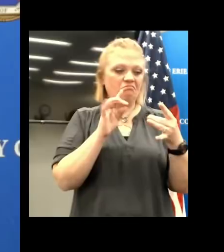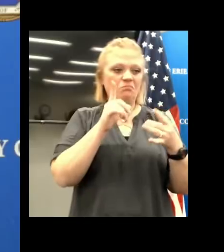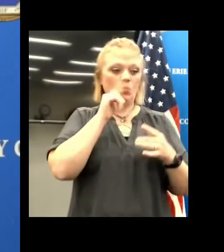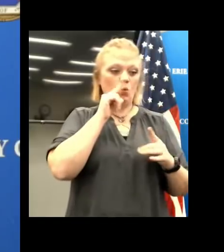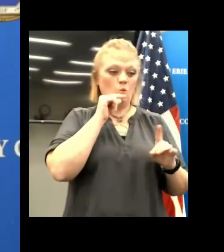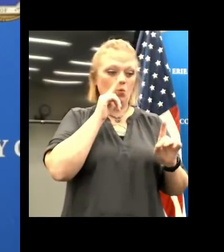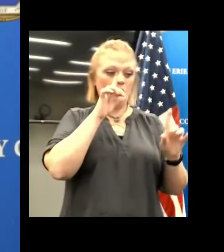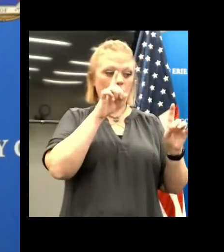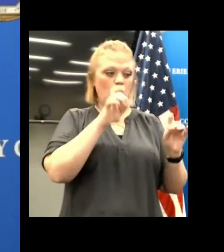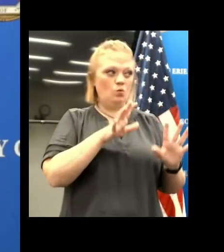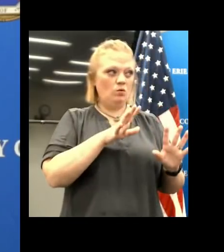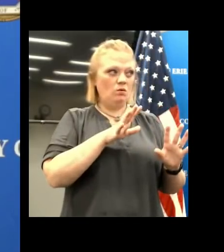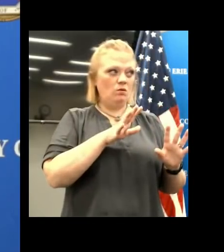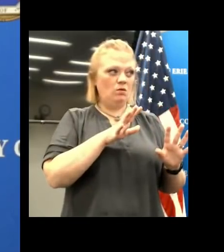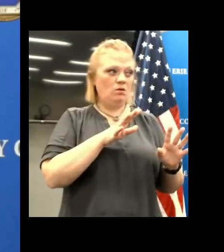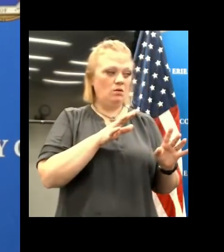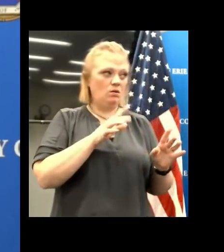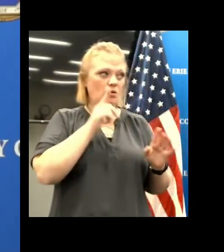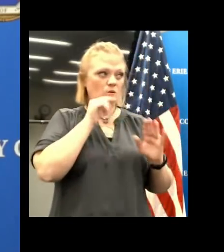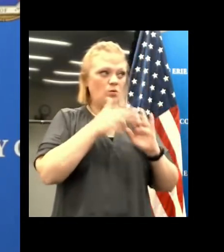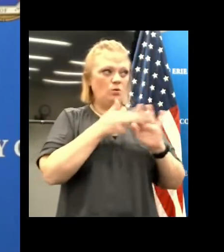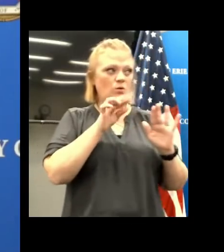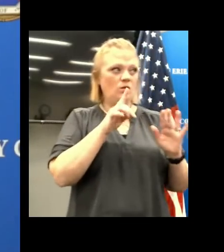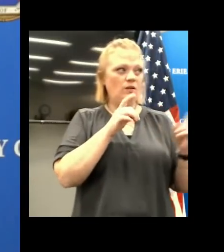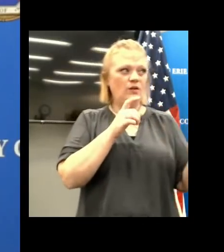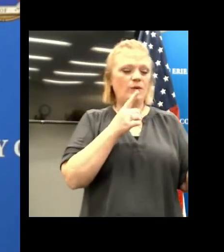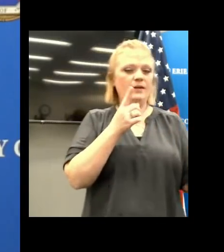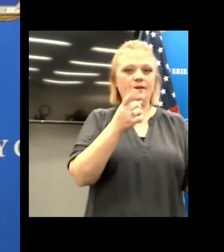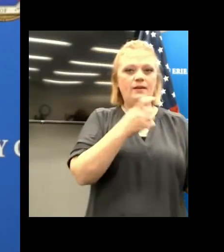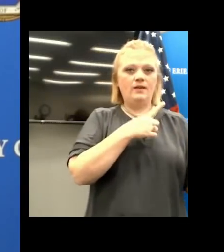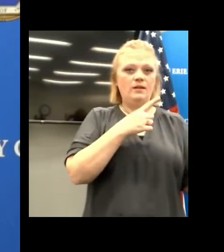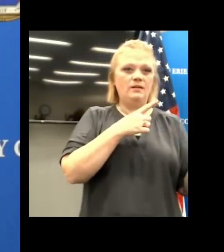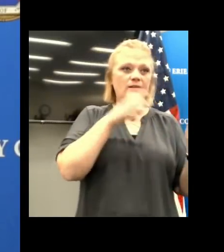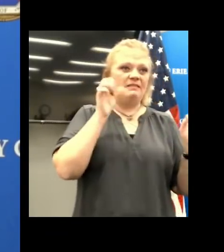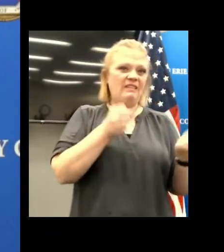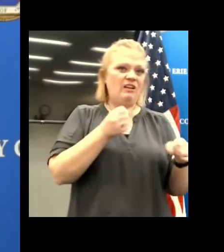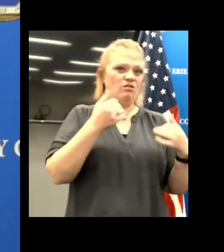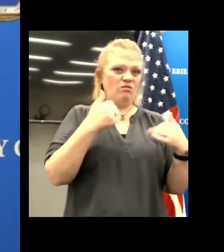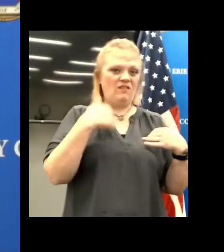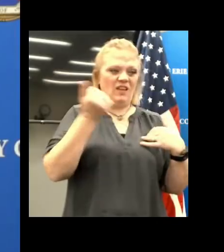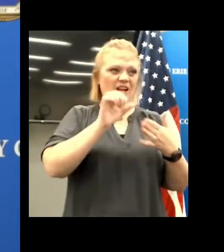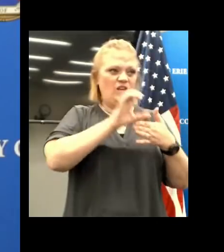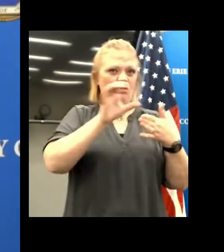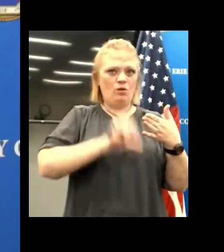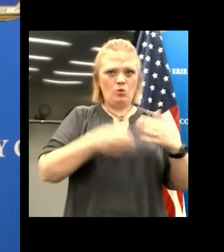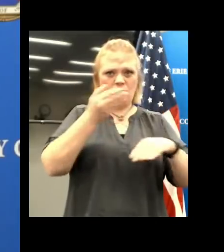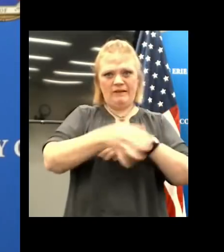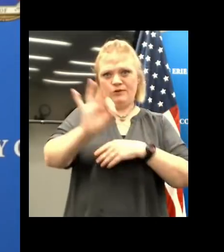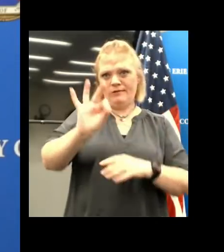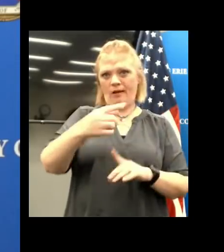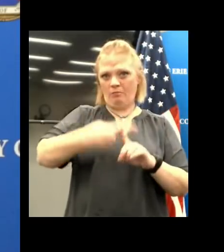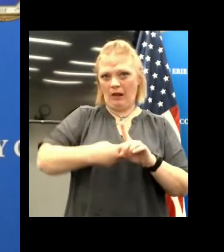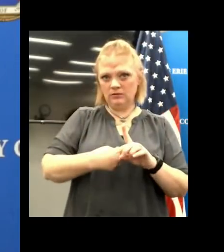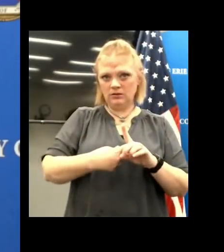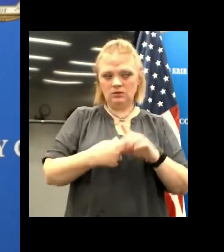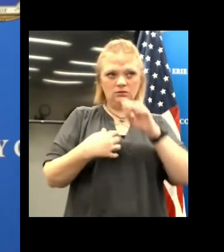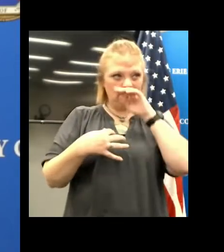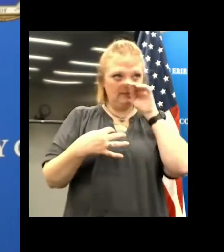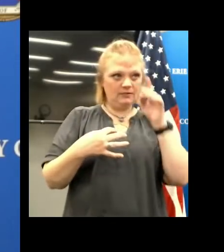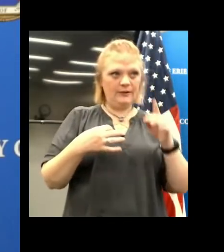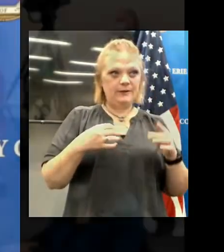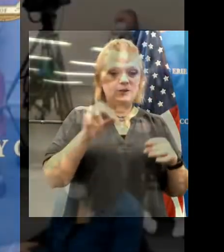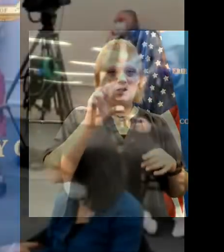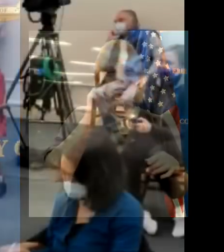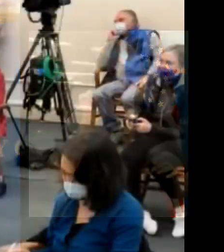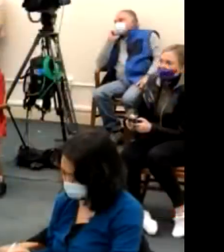who's being diagnosed? Can you draw some conclusions after, almost 9 months, that in the rate in